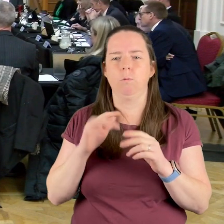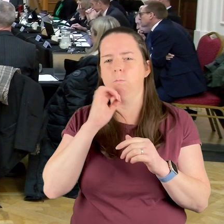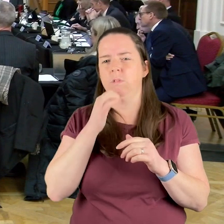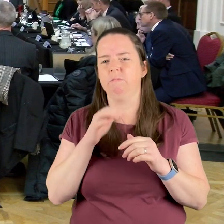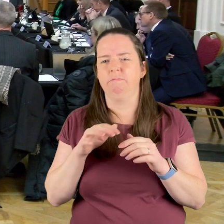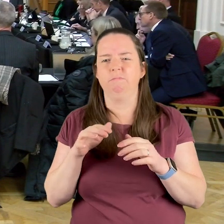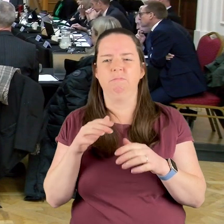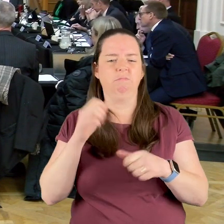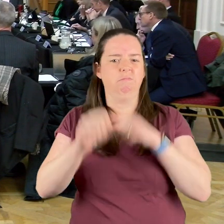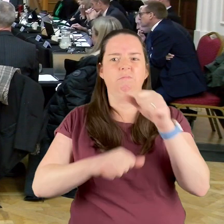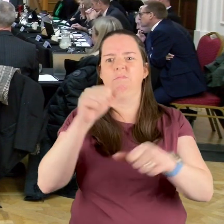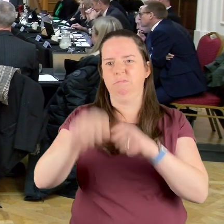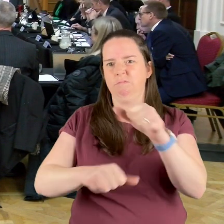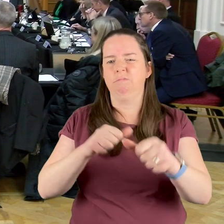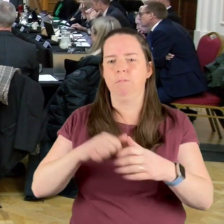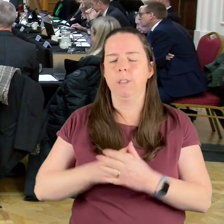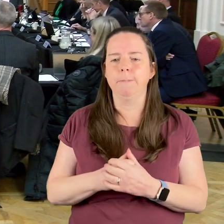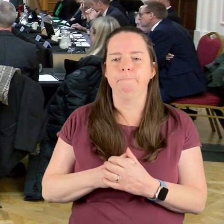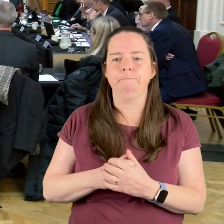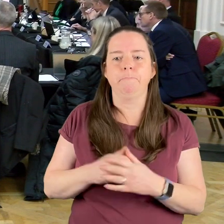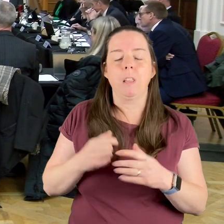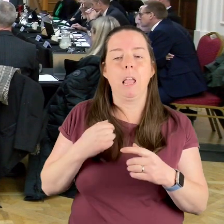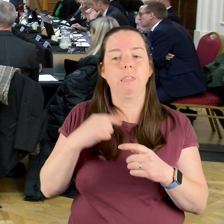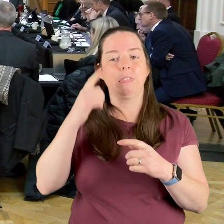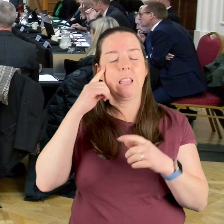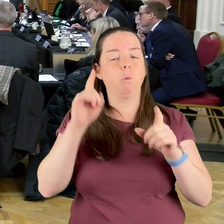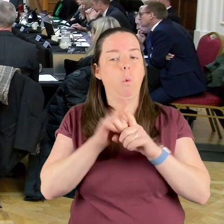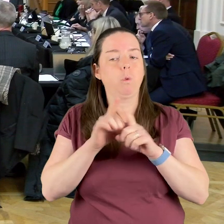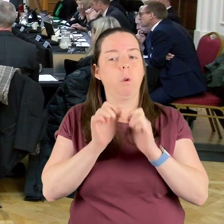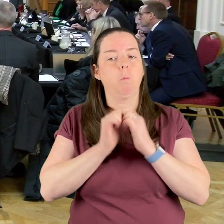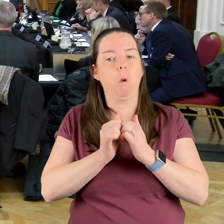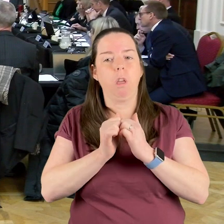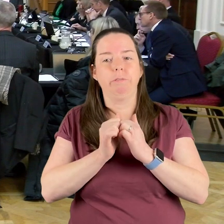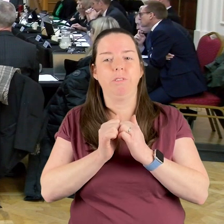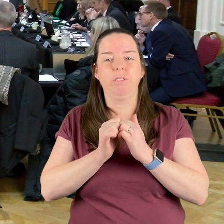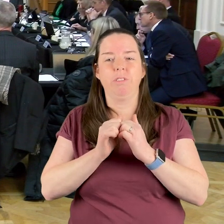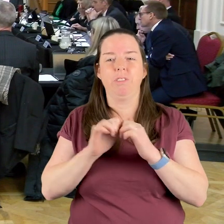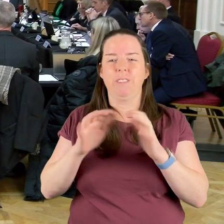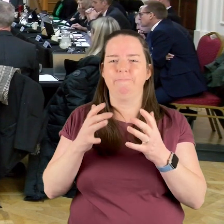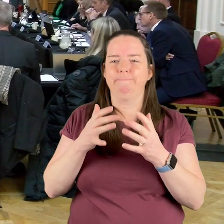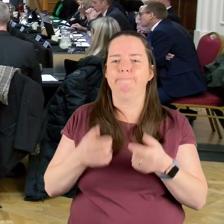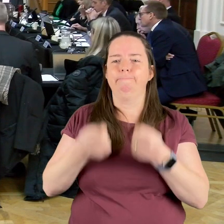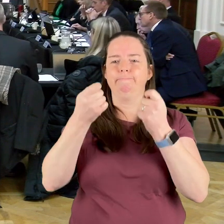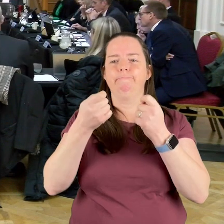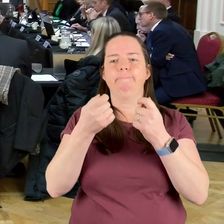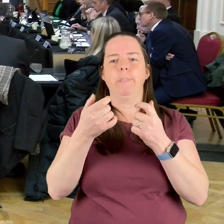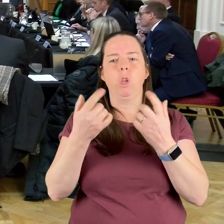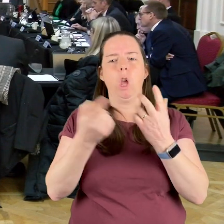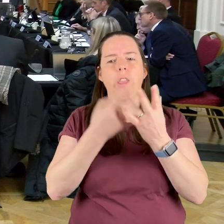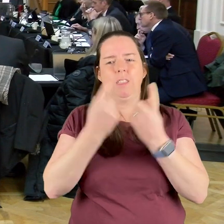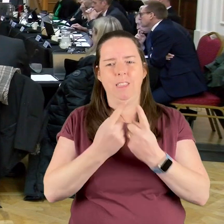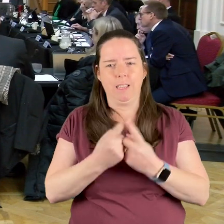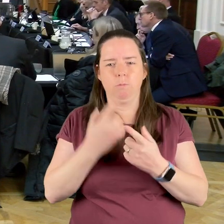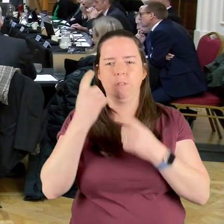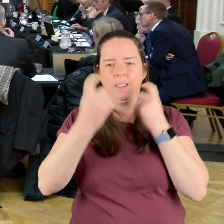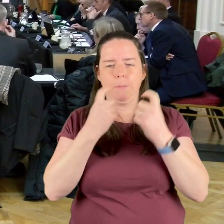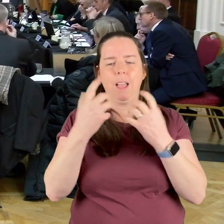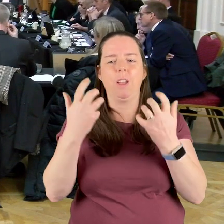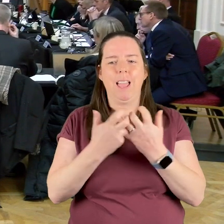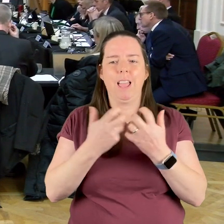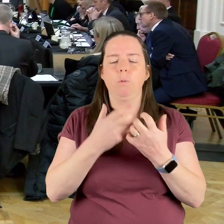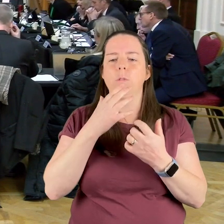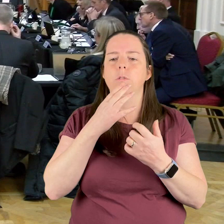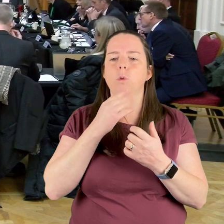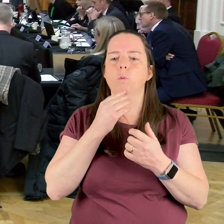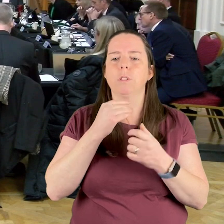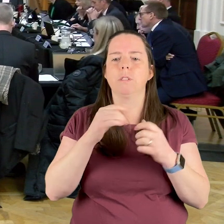the programme. So I'm hoping as of now we're going to start picking up the pace and all of that. I think it's also